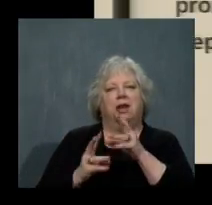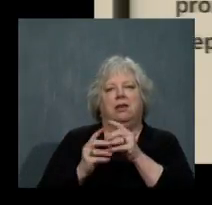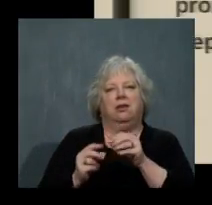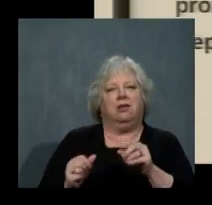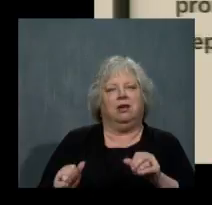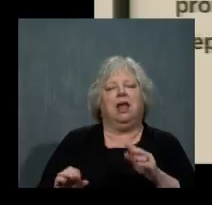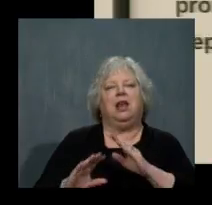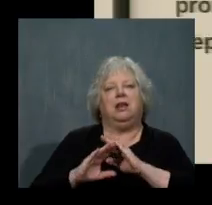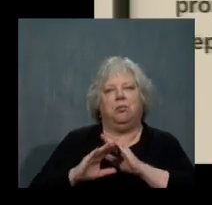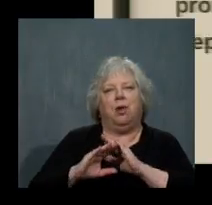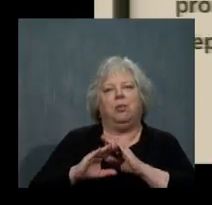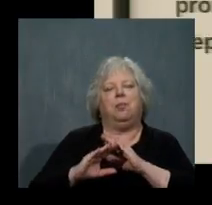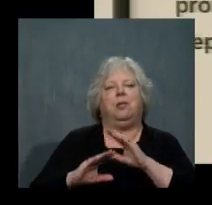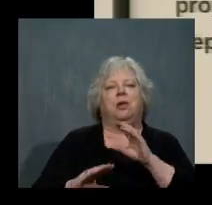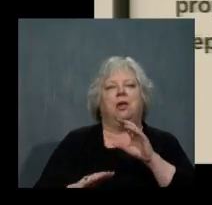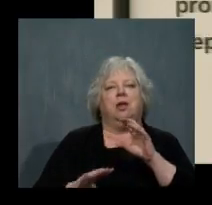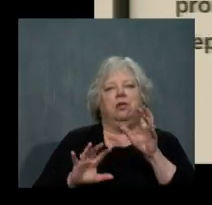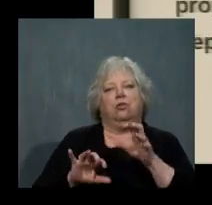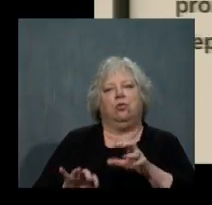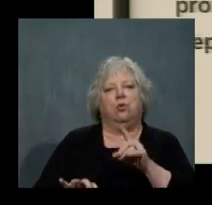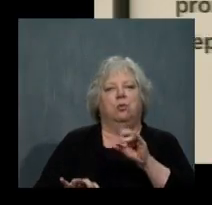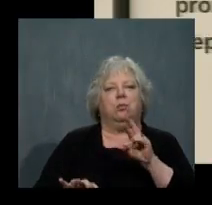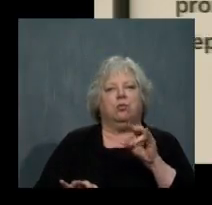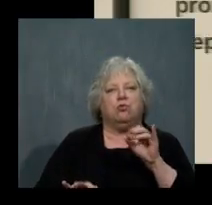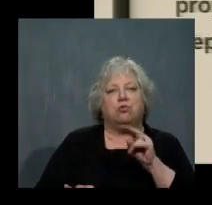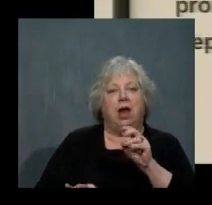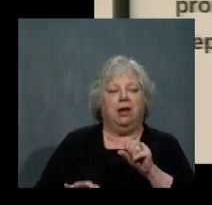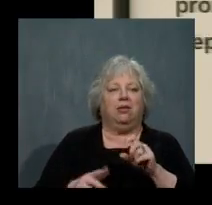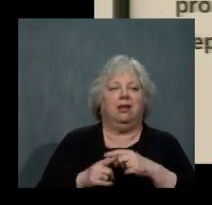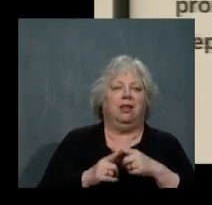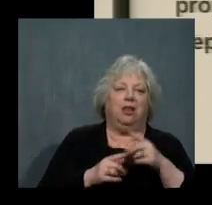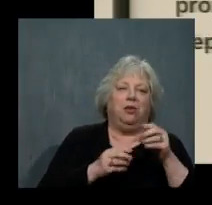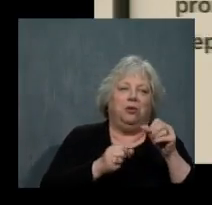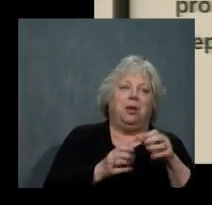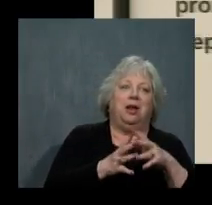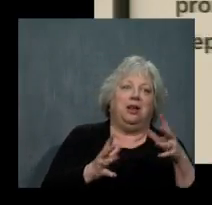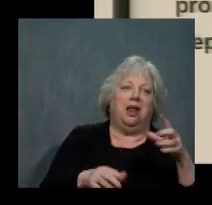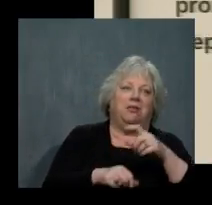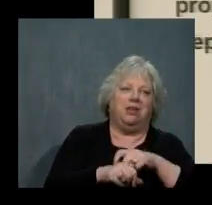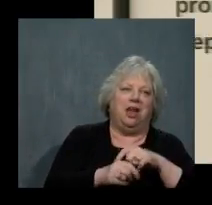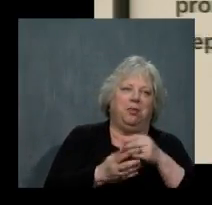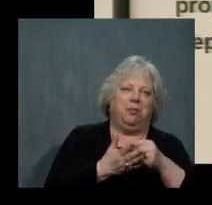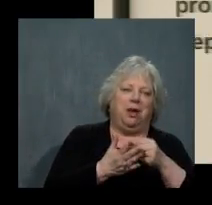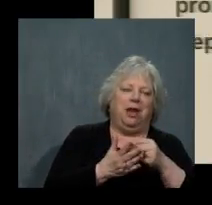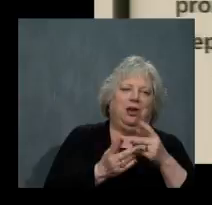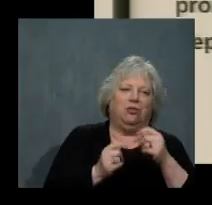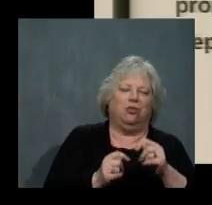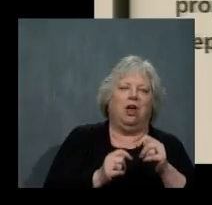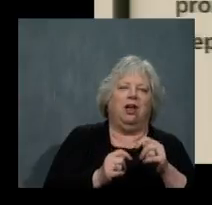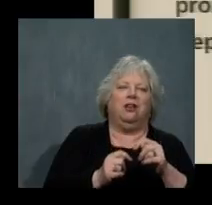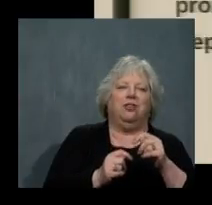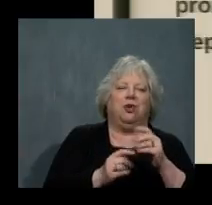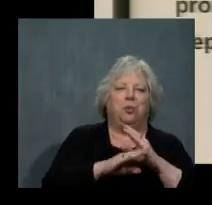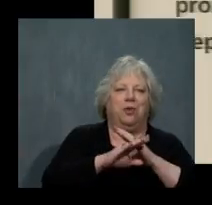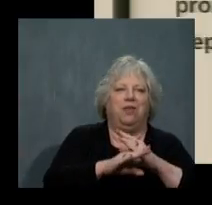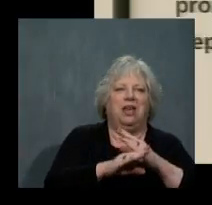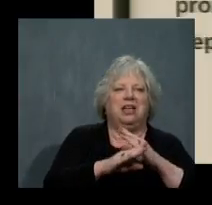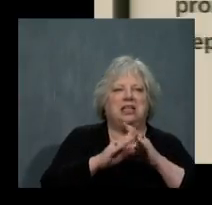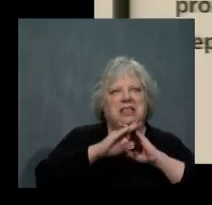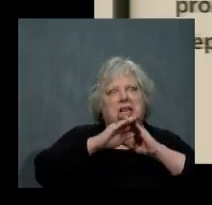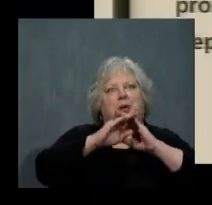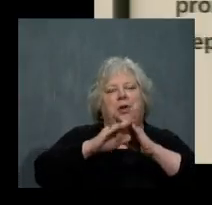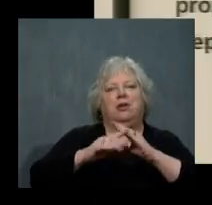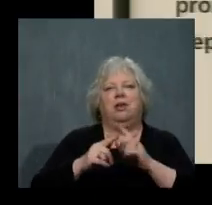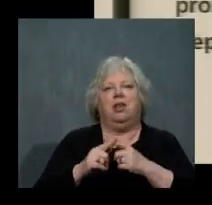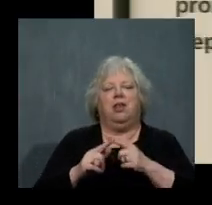stops up storm drains. And y'all spend a lot of precious time and resources on stopping those storm drains. And also, when it gets mowed over, it looks like the area's been